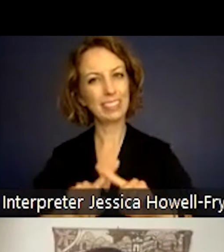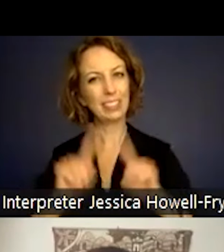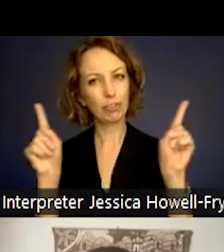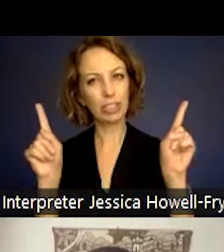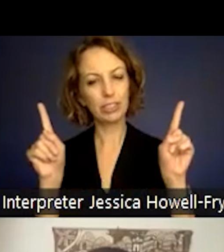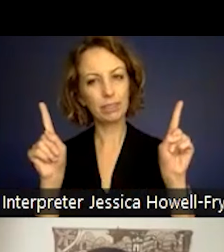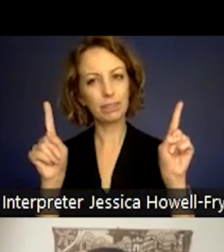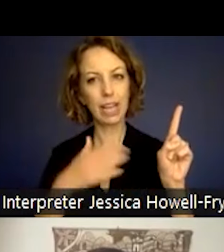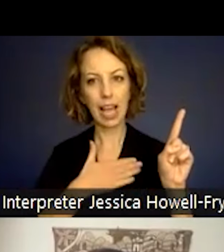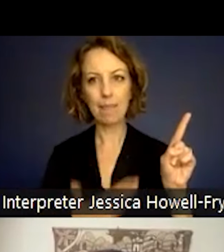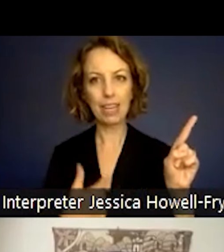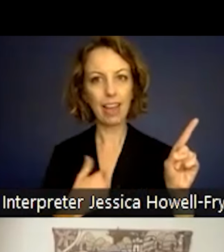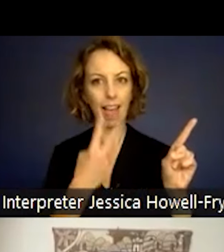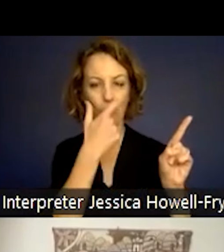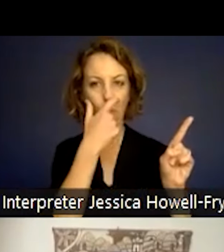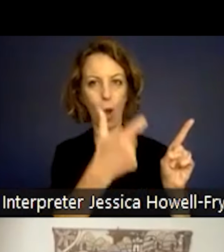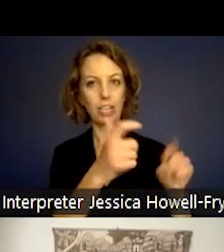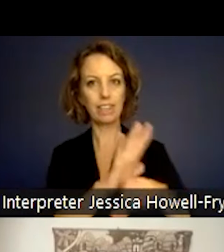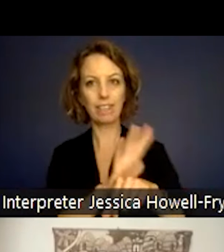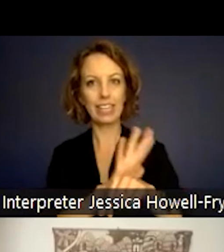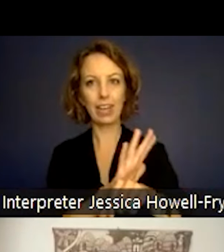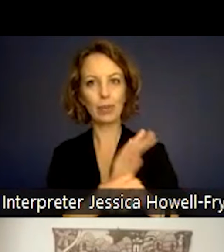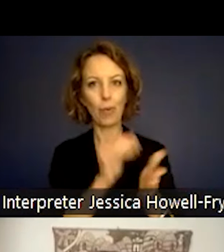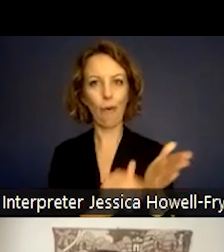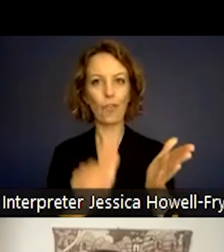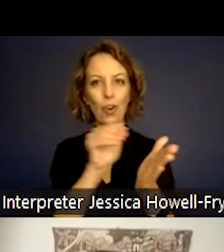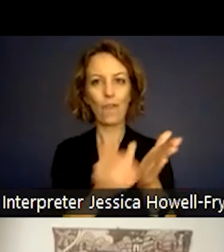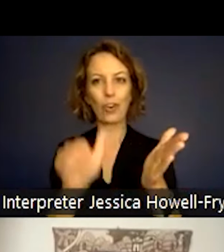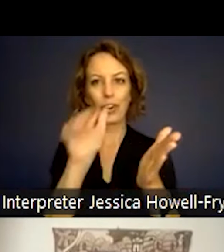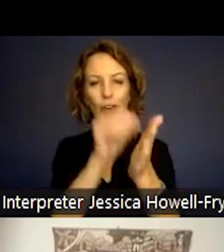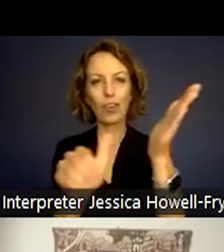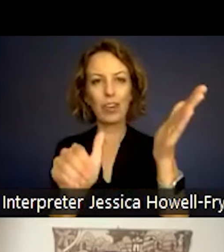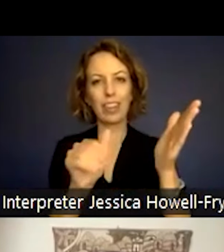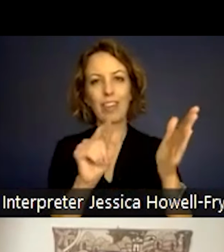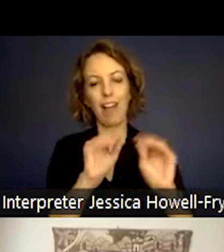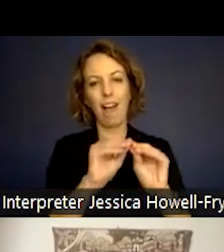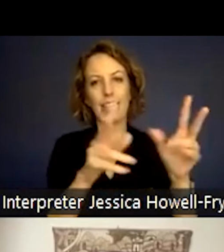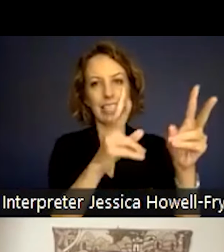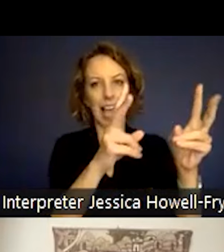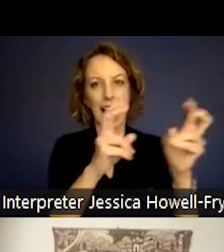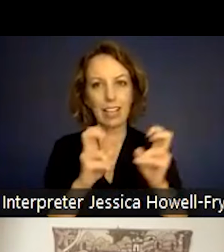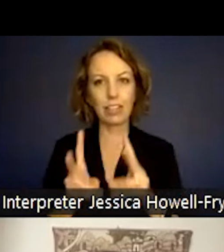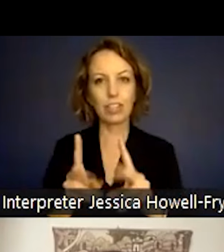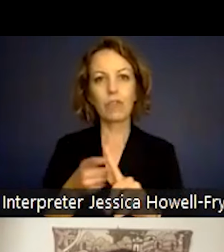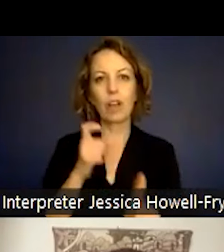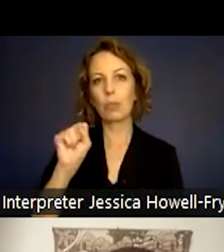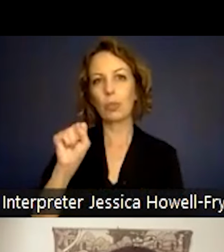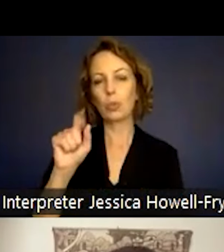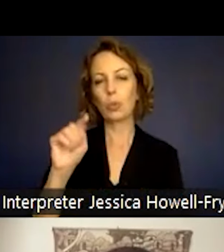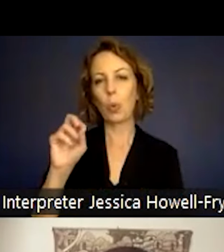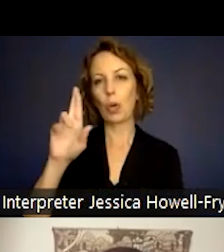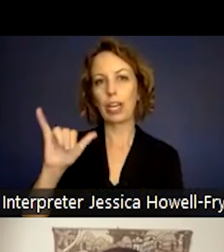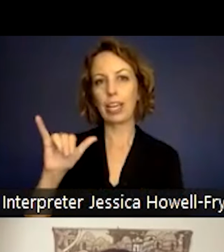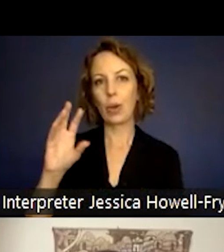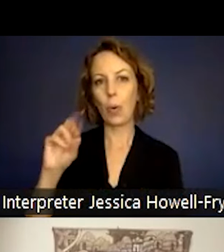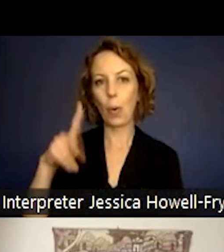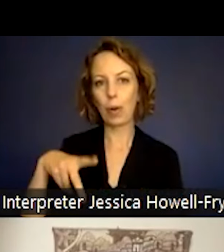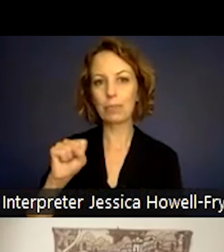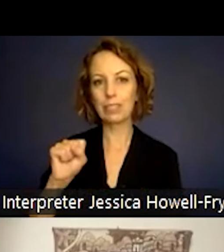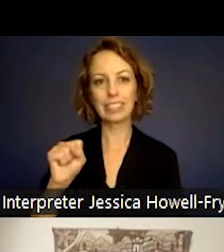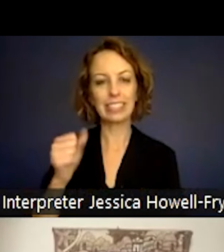these videos 1,000 times, and these are videos that are excerpt from StoryCorps interviews, and they make me emotional every single